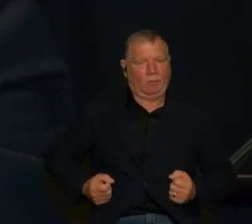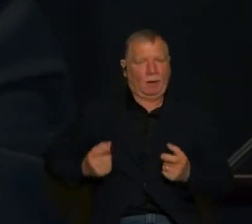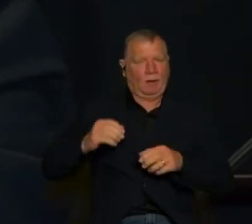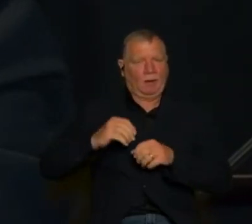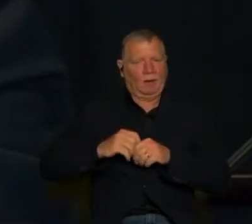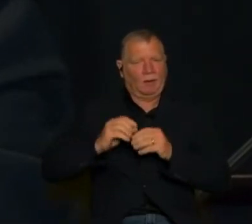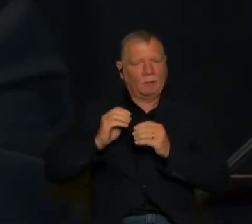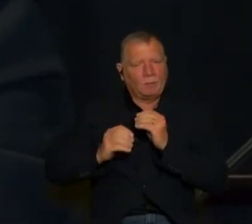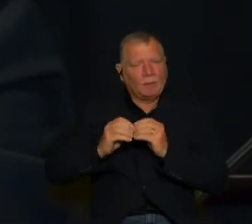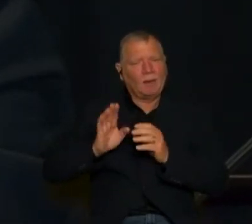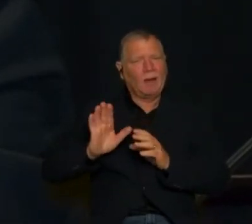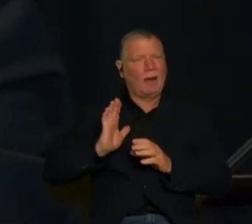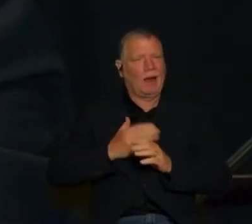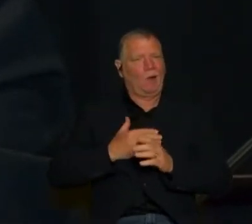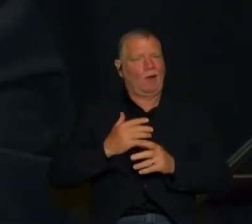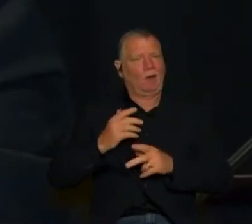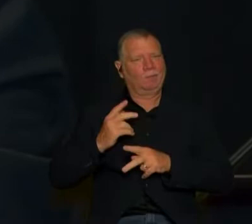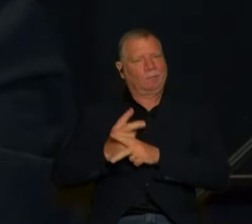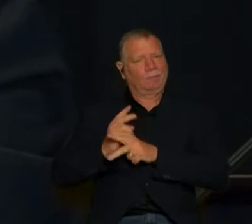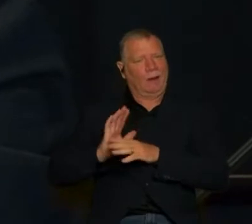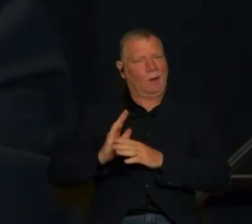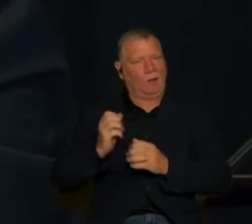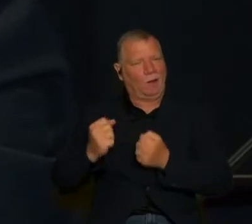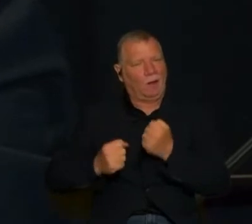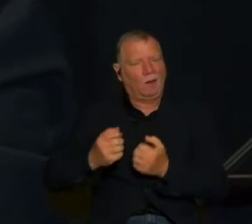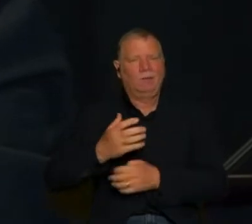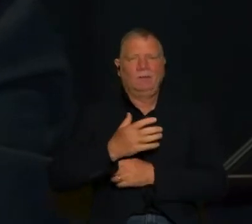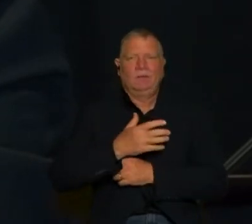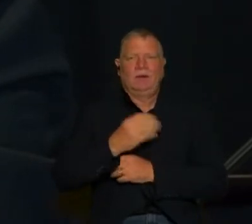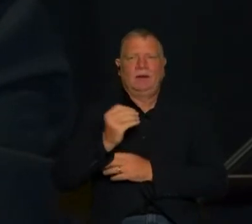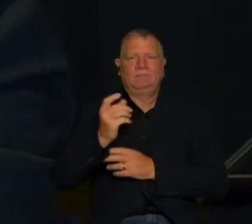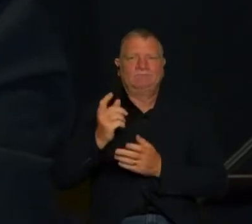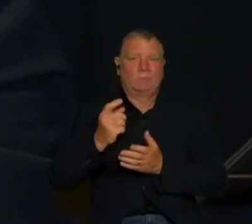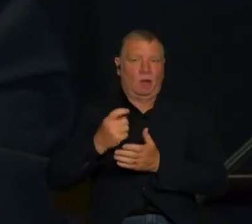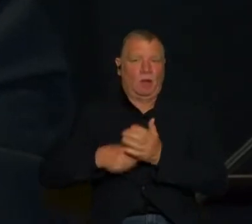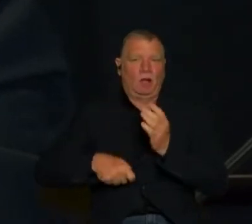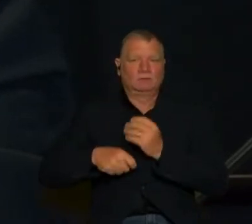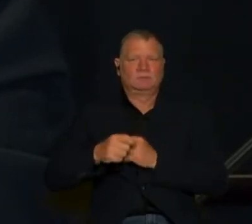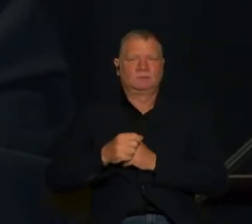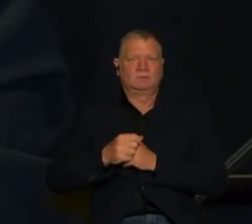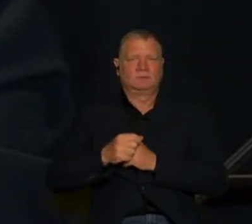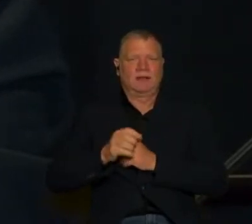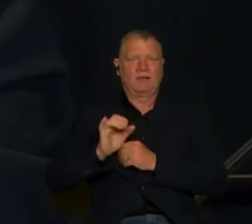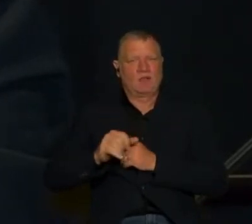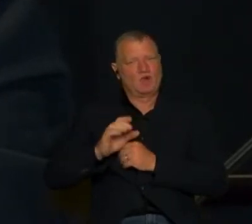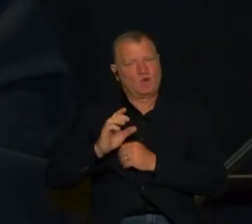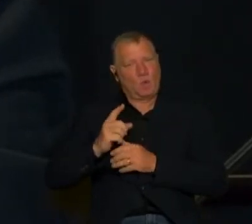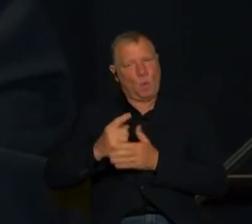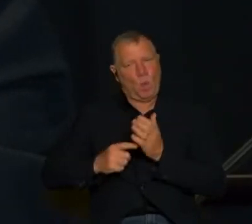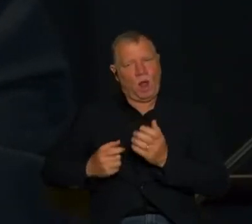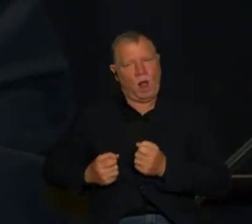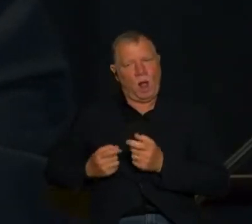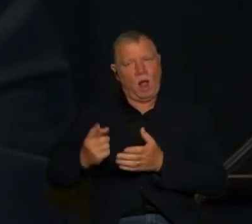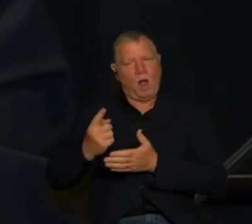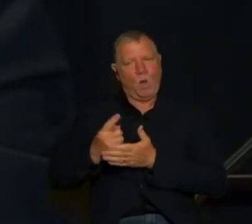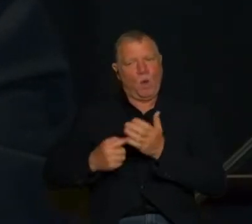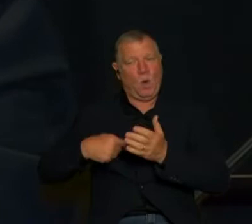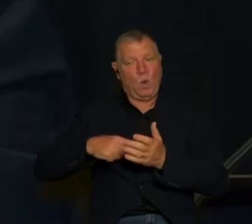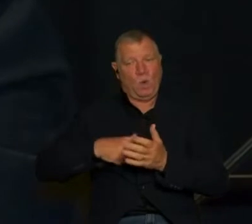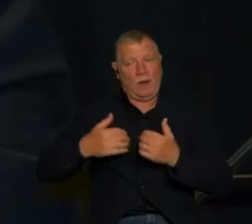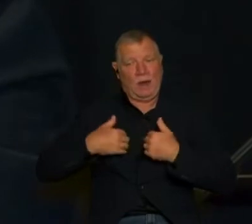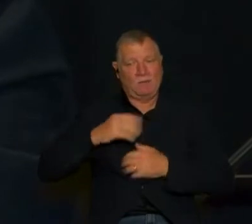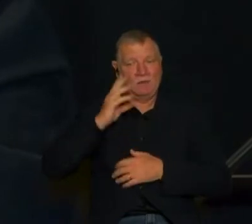the maintenance of our cars and the cost, the direct costs that we